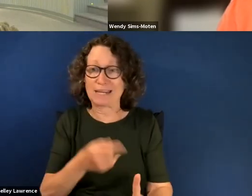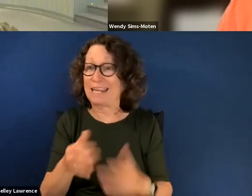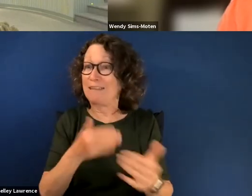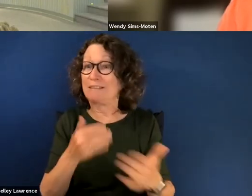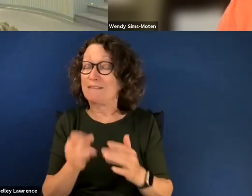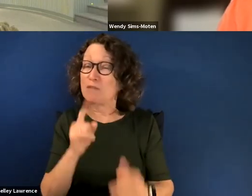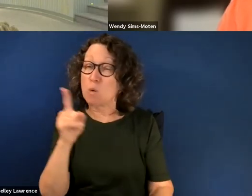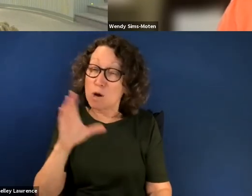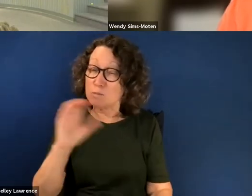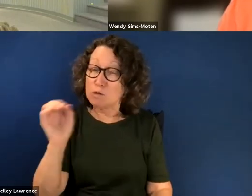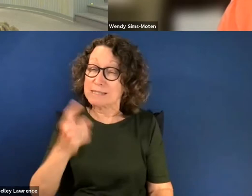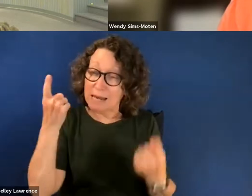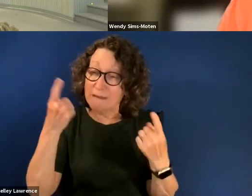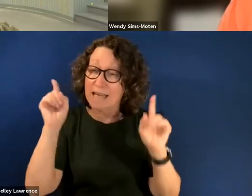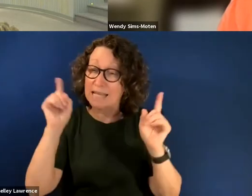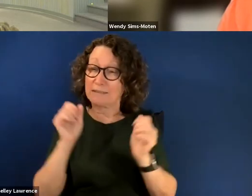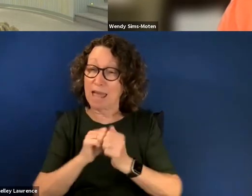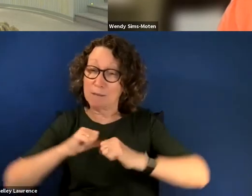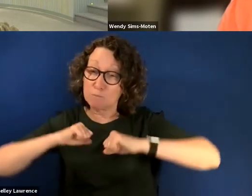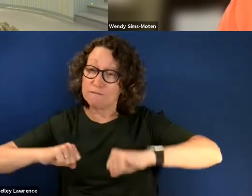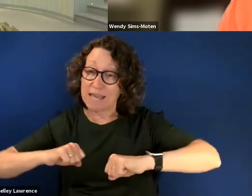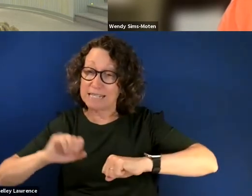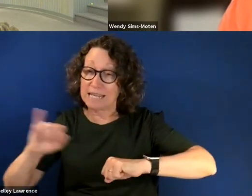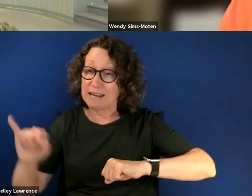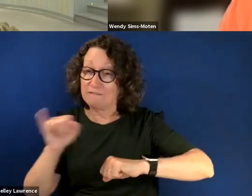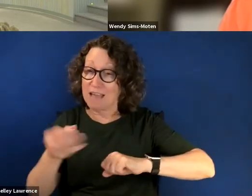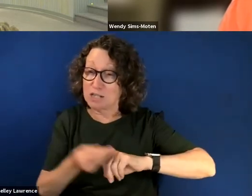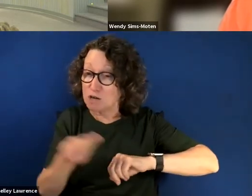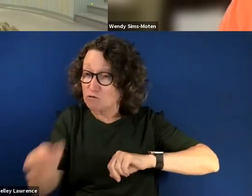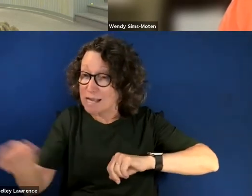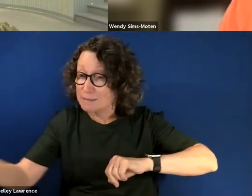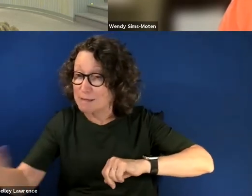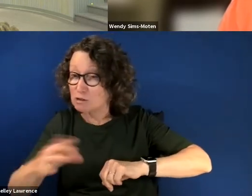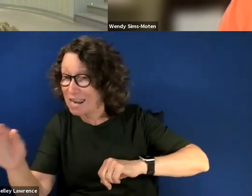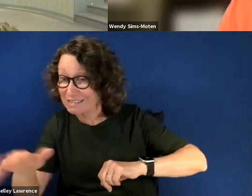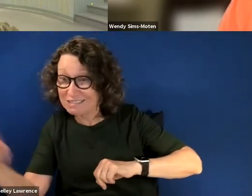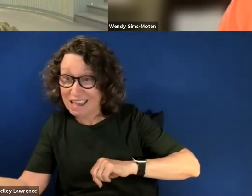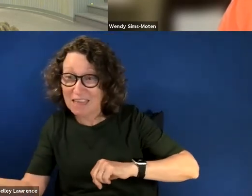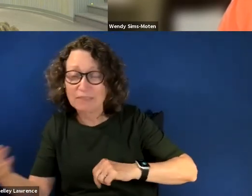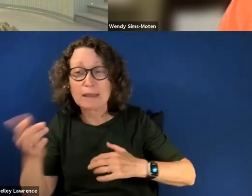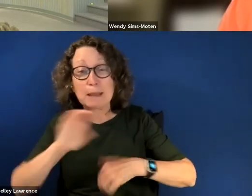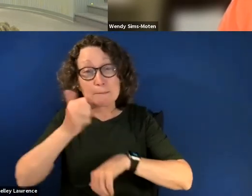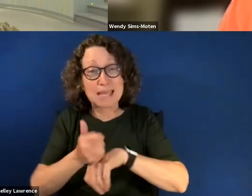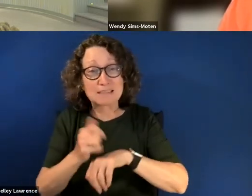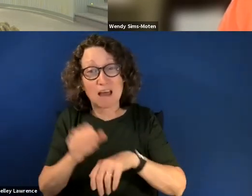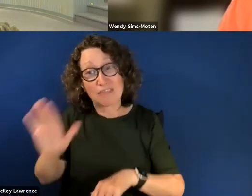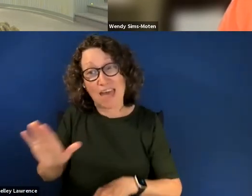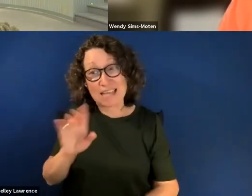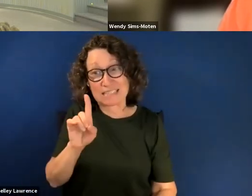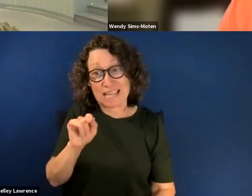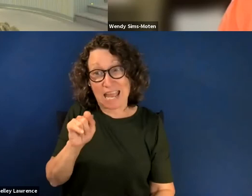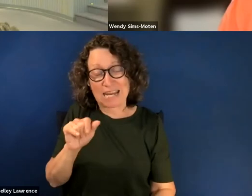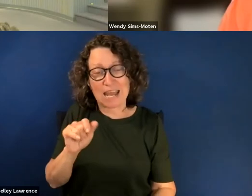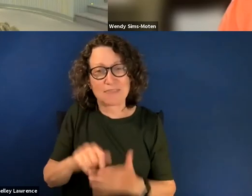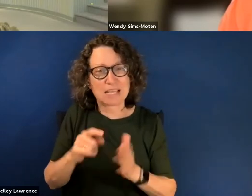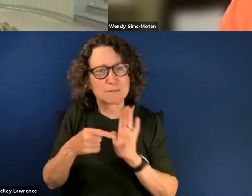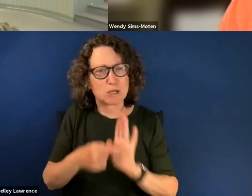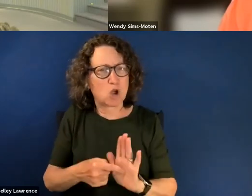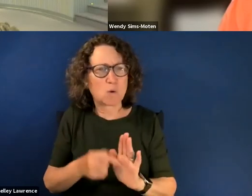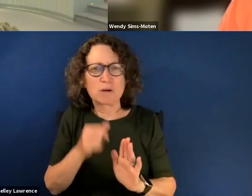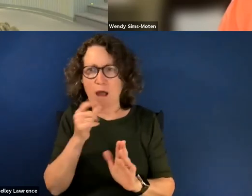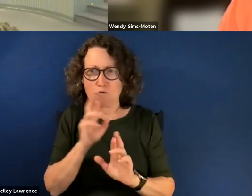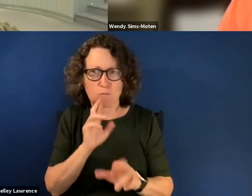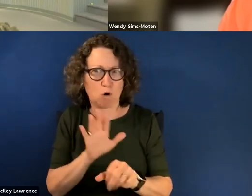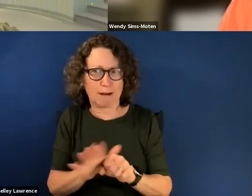they were 100% effective at preventing infection, transmission, and death, based on the VAERS data, which is known to be grossly